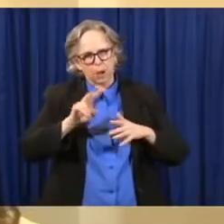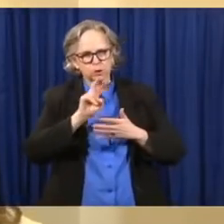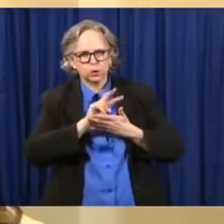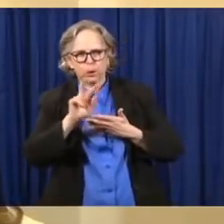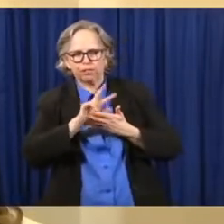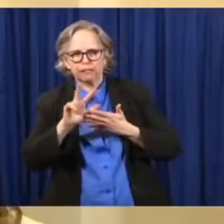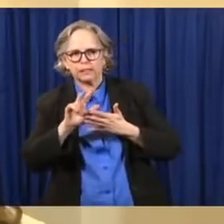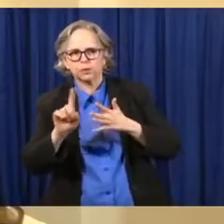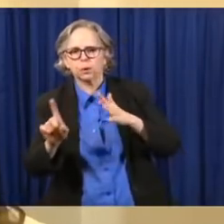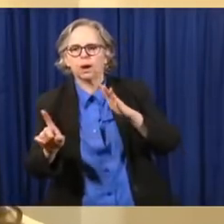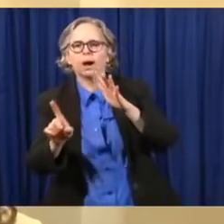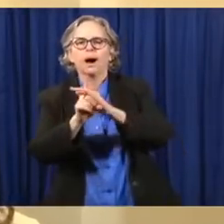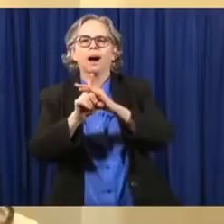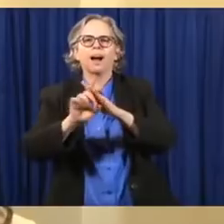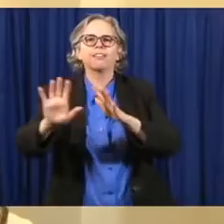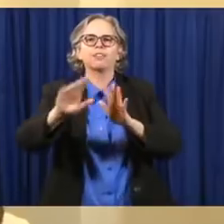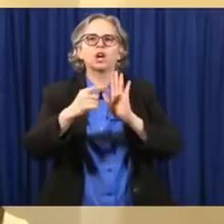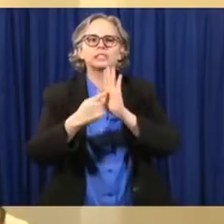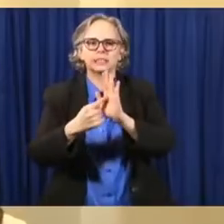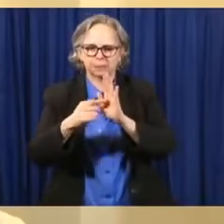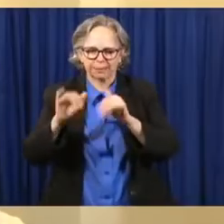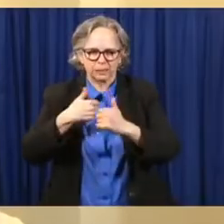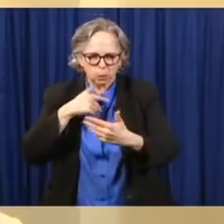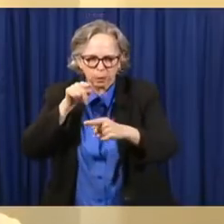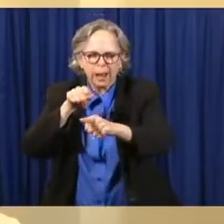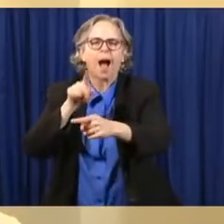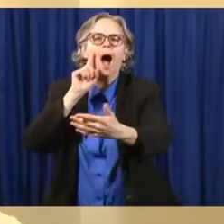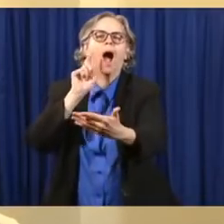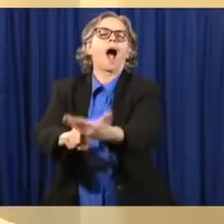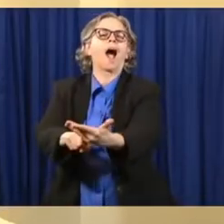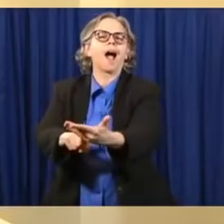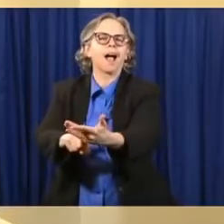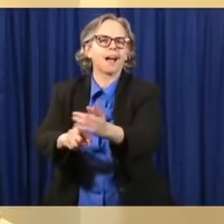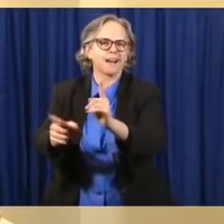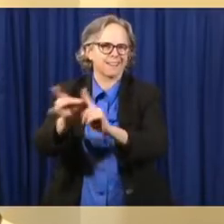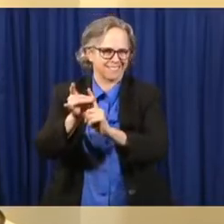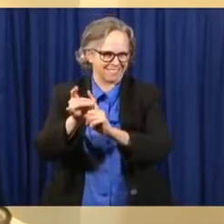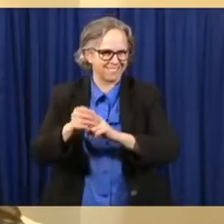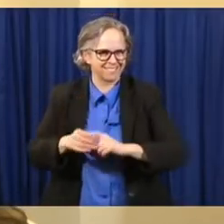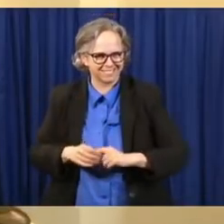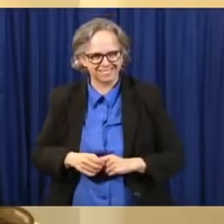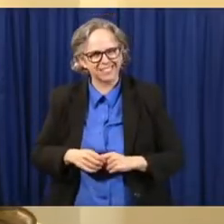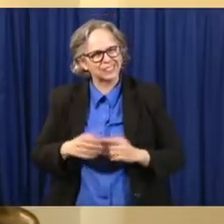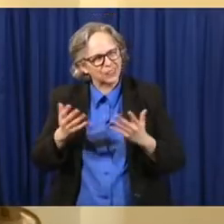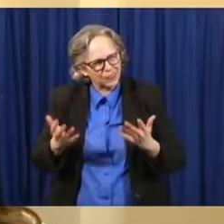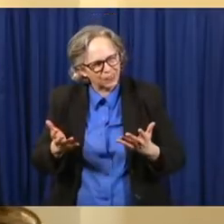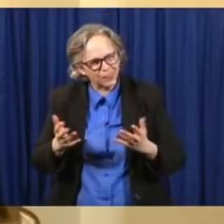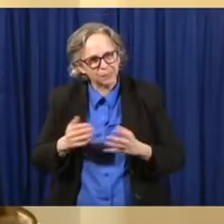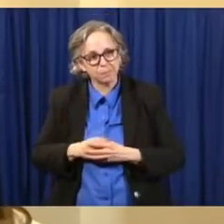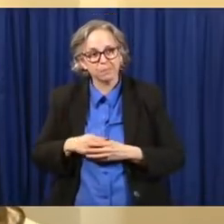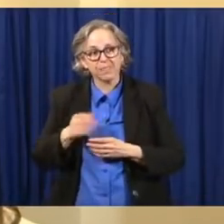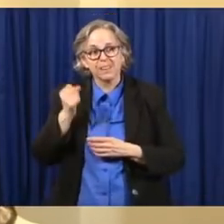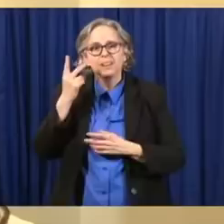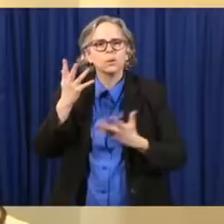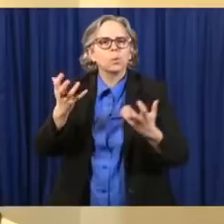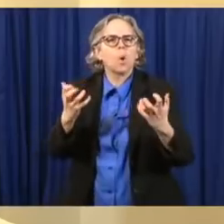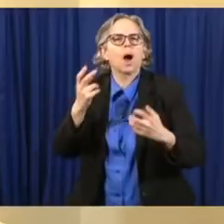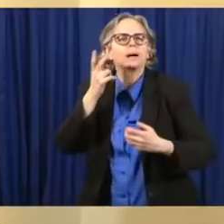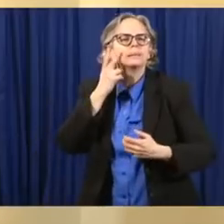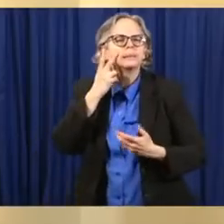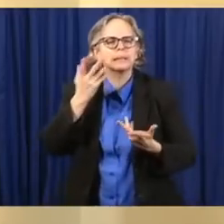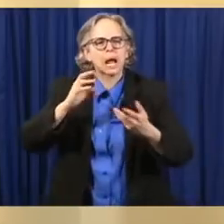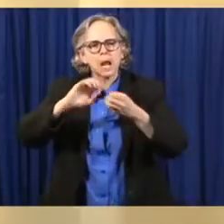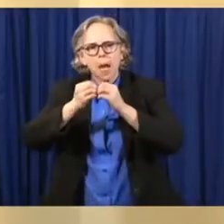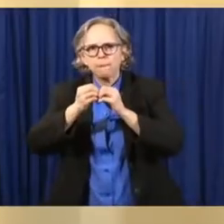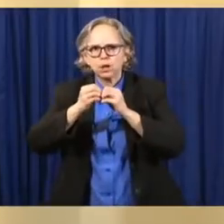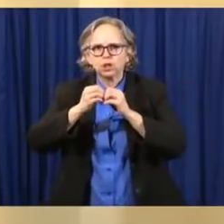then we look for longer term changes in our hospitalizations and our death rates. Again, we know our numbers are still the tip of